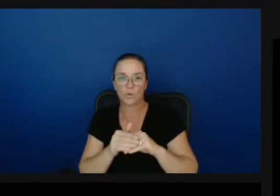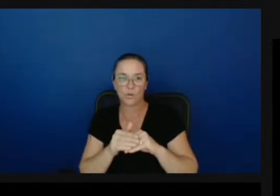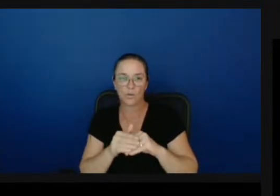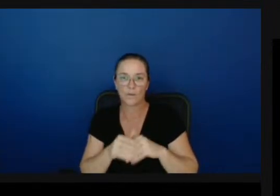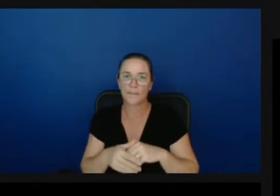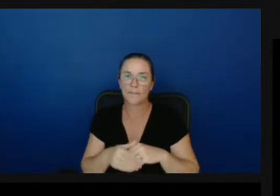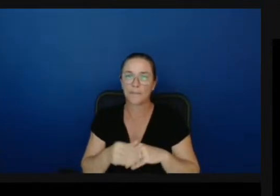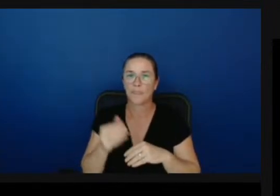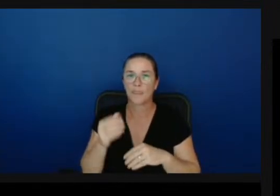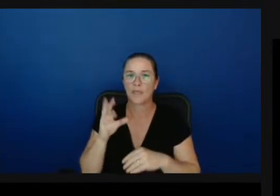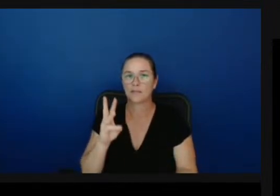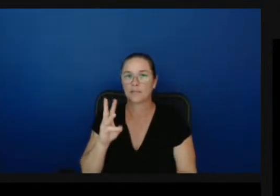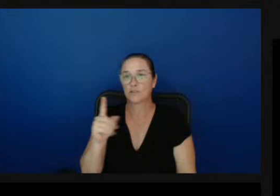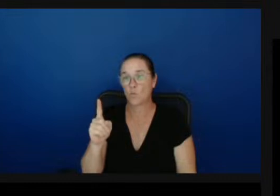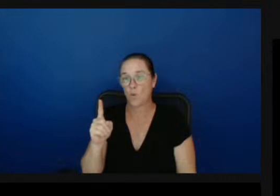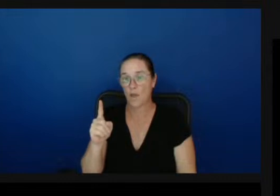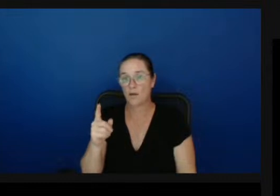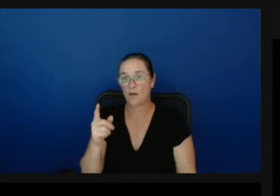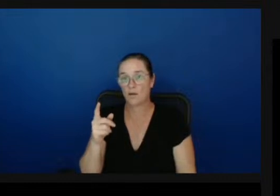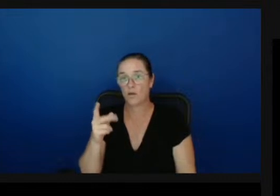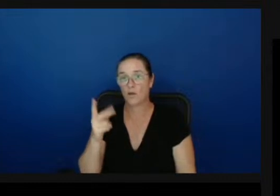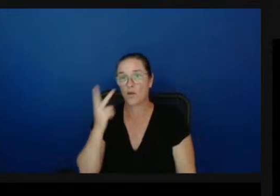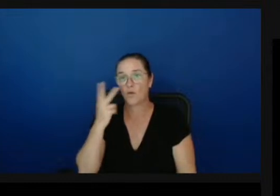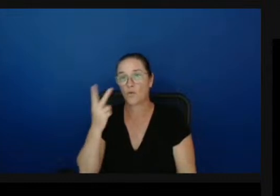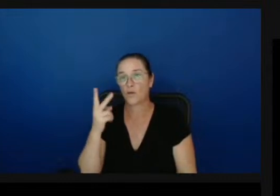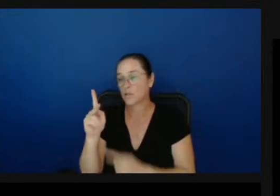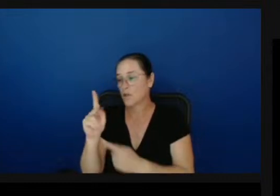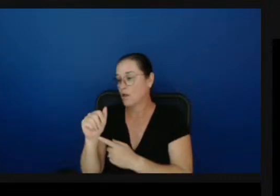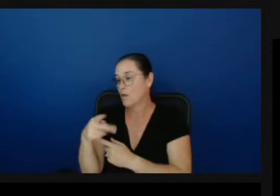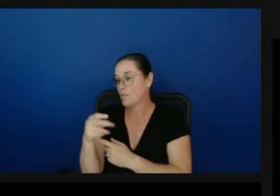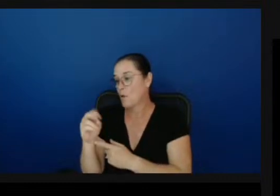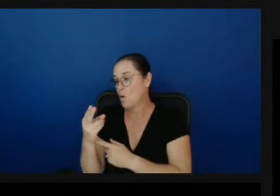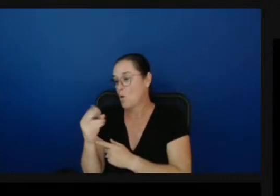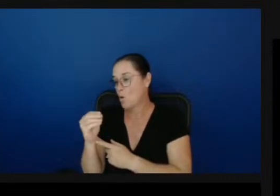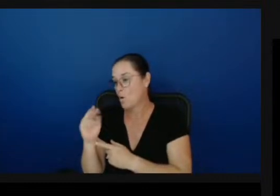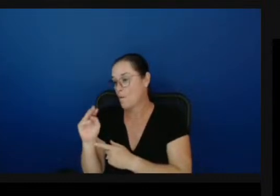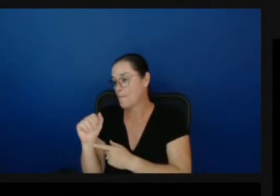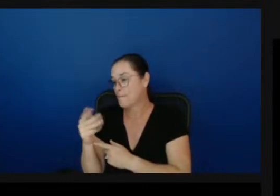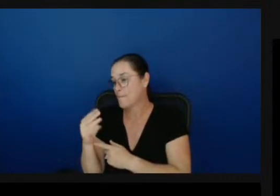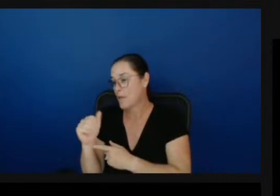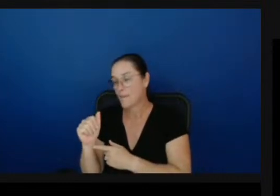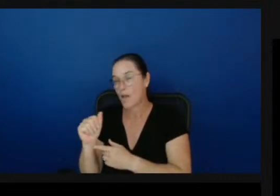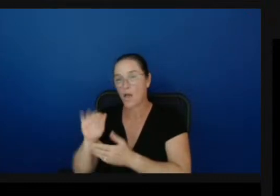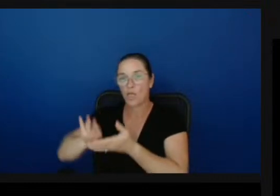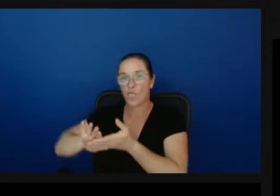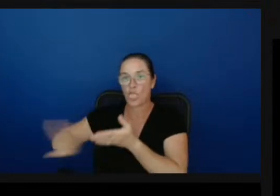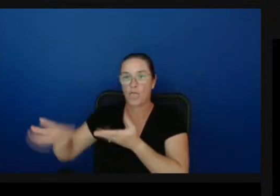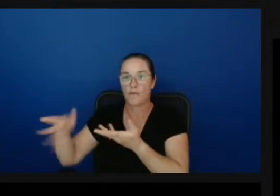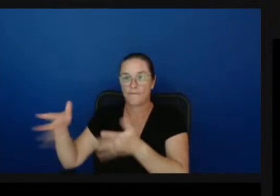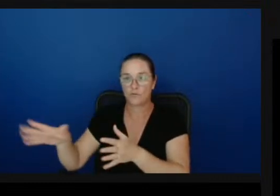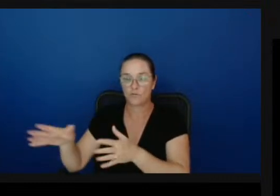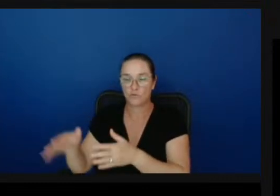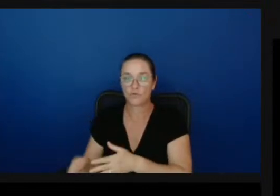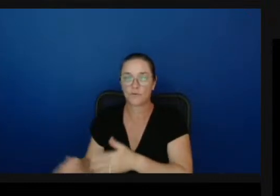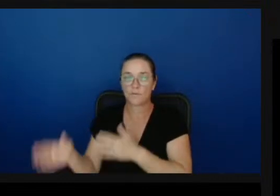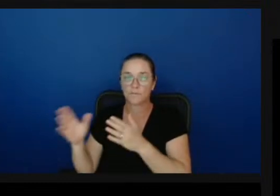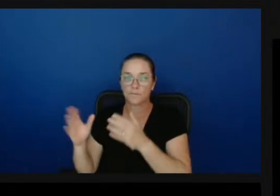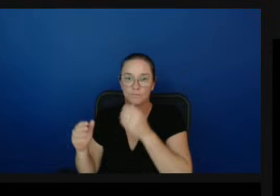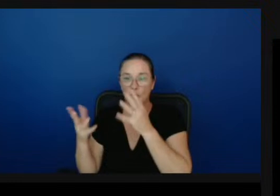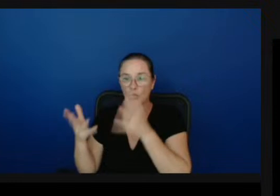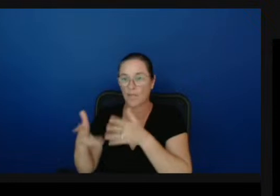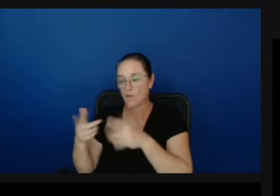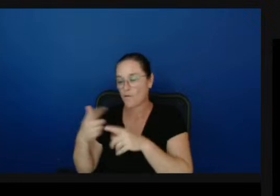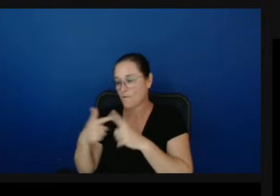6061, we saw the magma that was hybrid and Kapoho flushed out. It was that leftover from